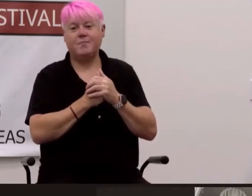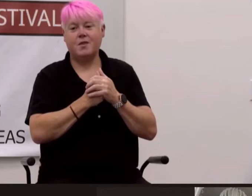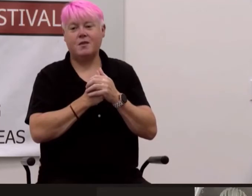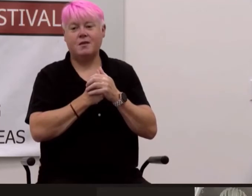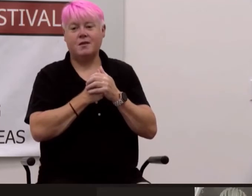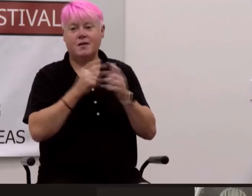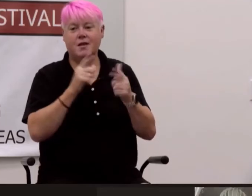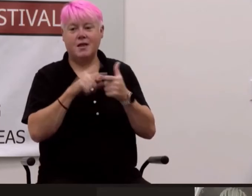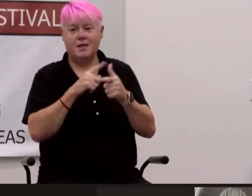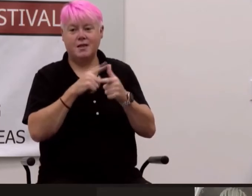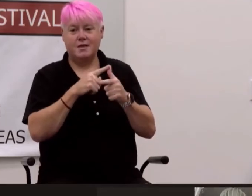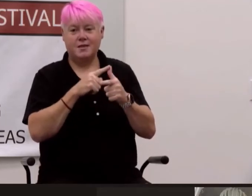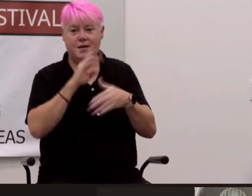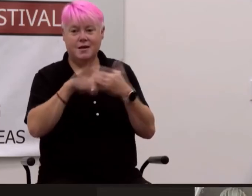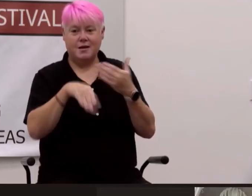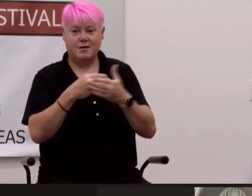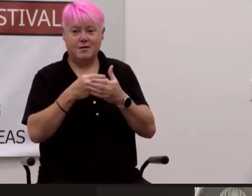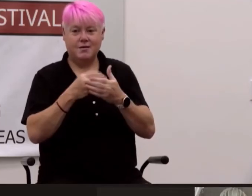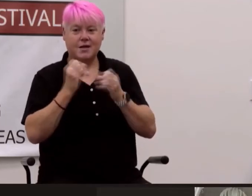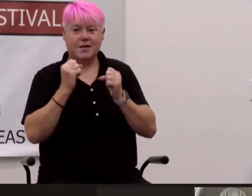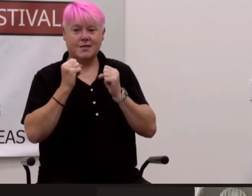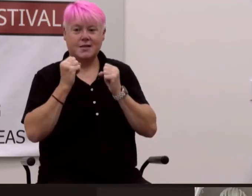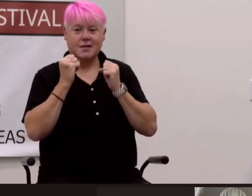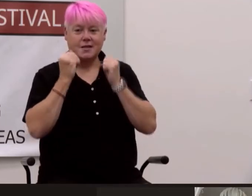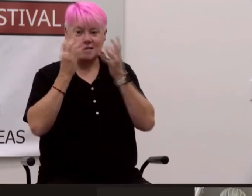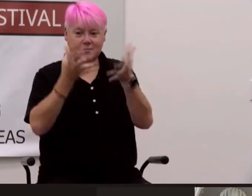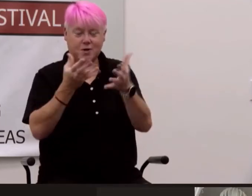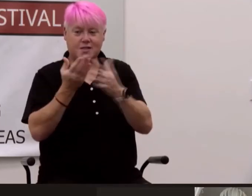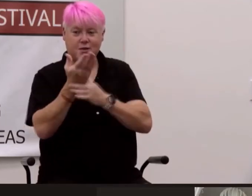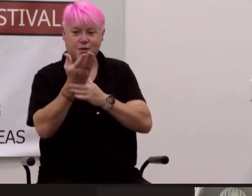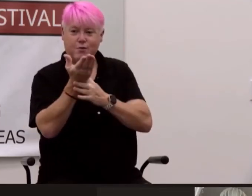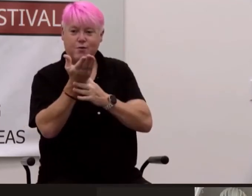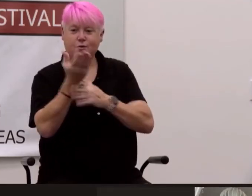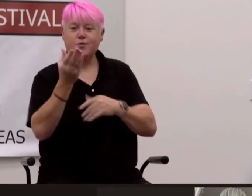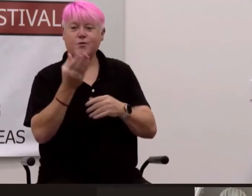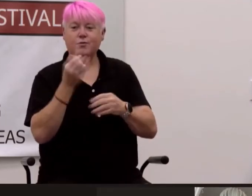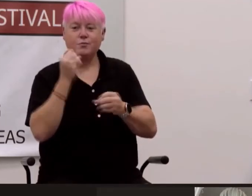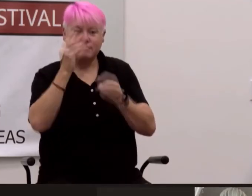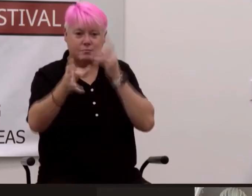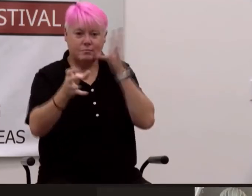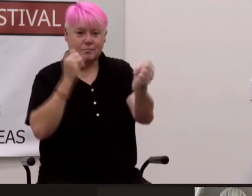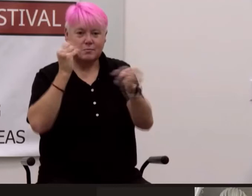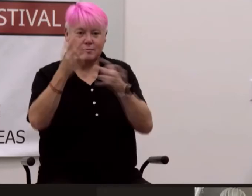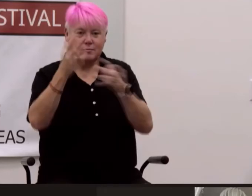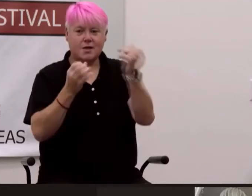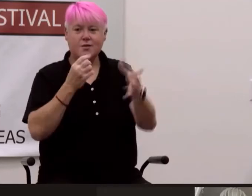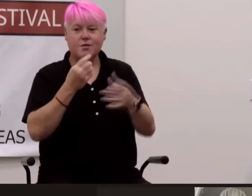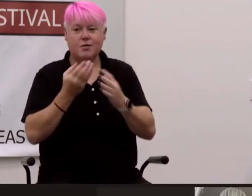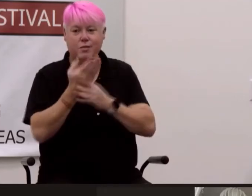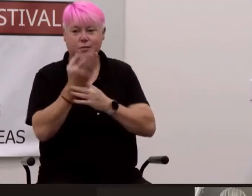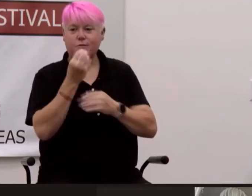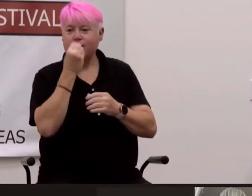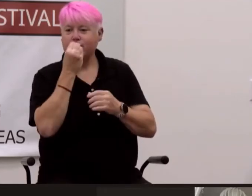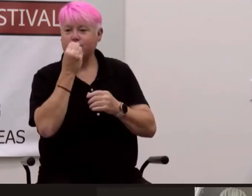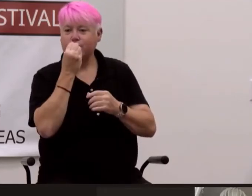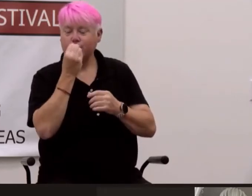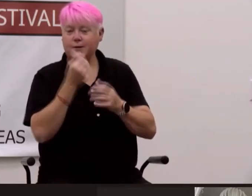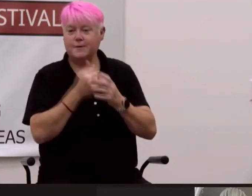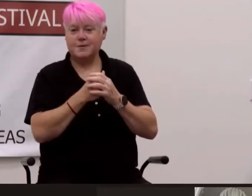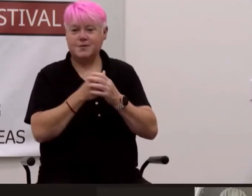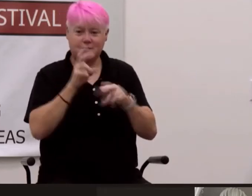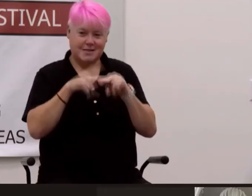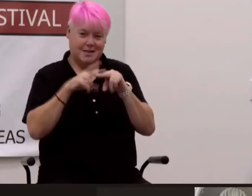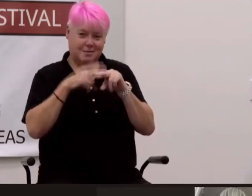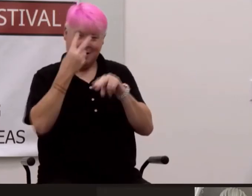then it all gets expressed through food, which was so wonderful to be a part of. So I was just sitting back watching this